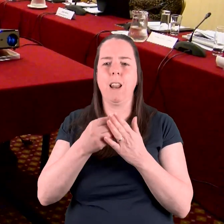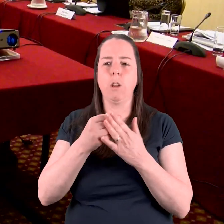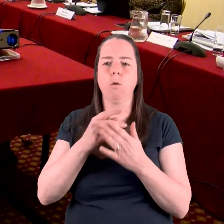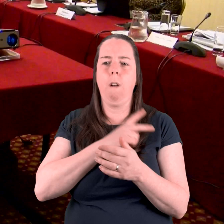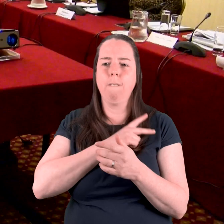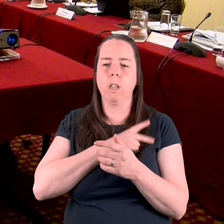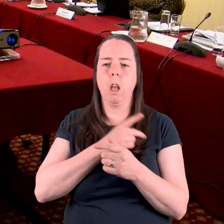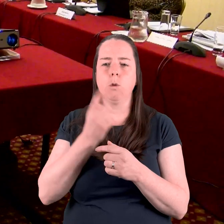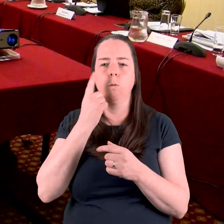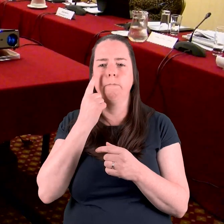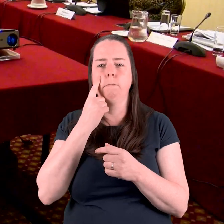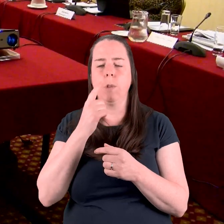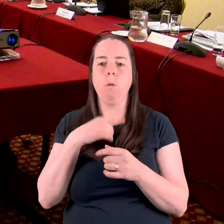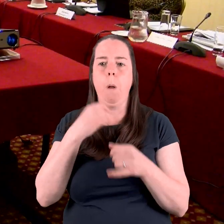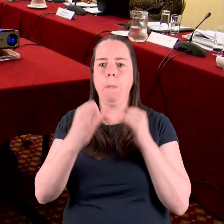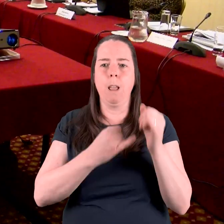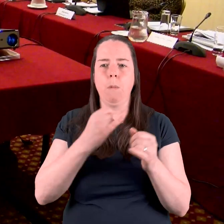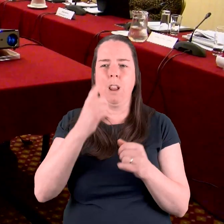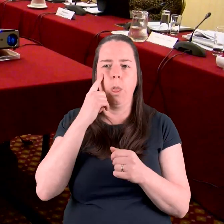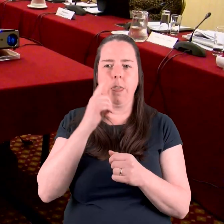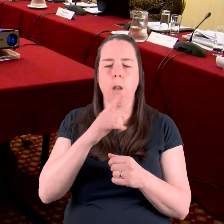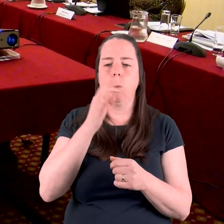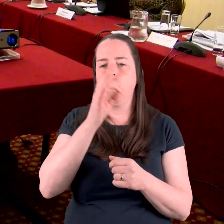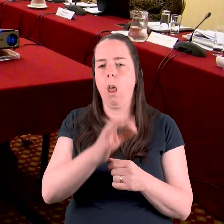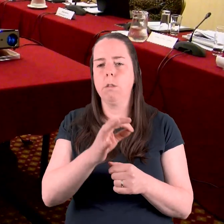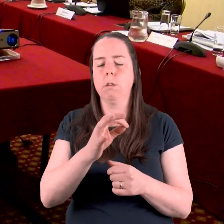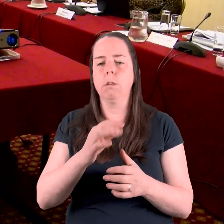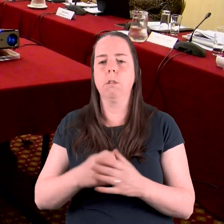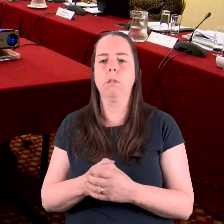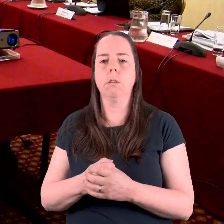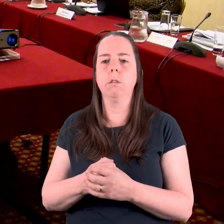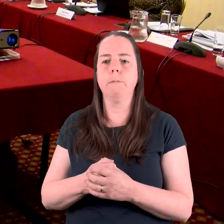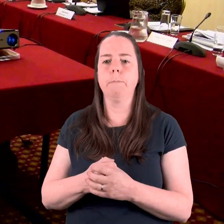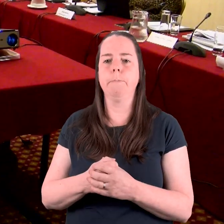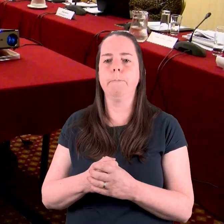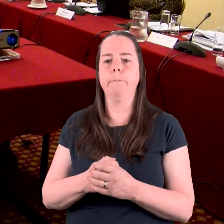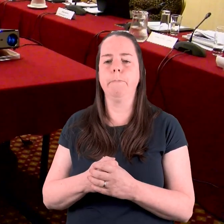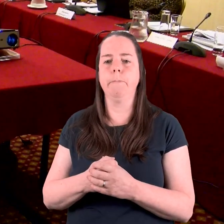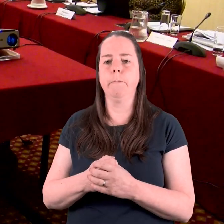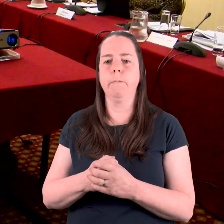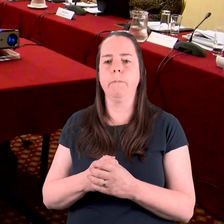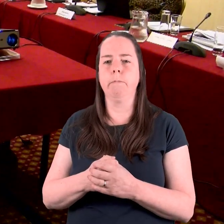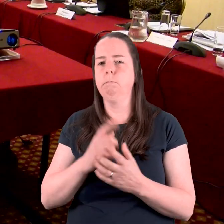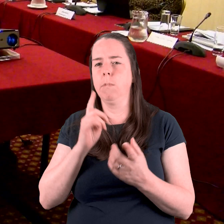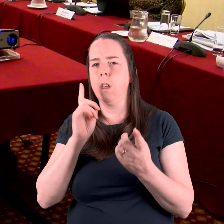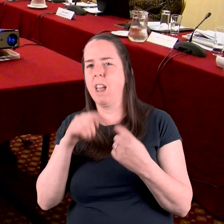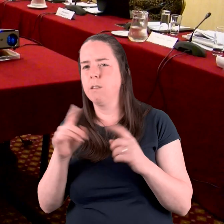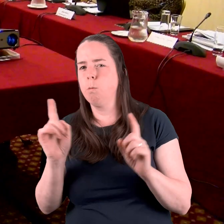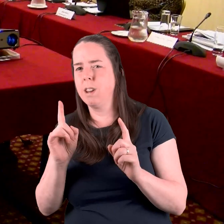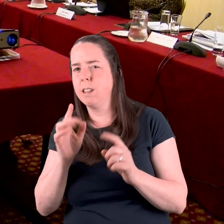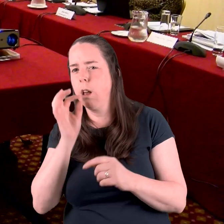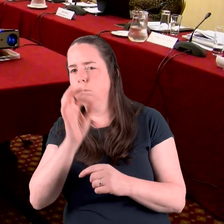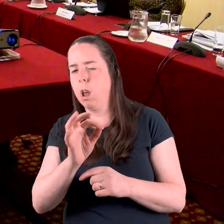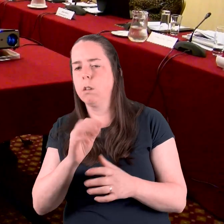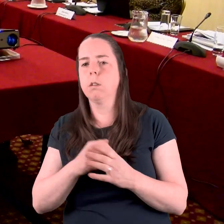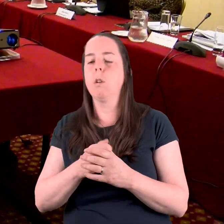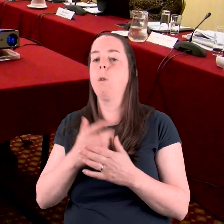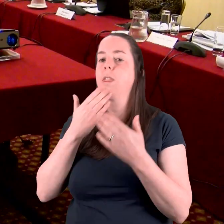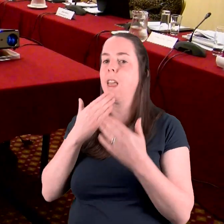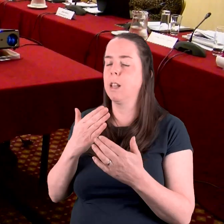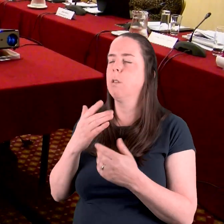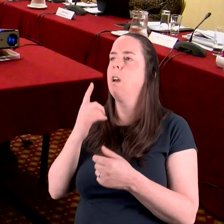I'm going to come to the Chief Financial Officer to see what but, we can't blame her, I don't think, but we'll ask her what the answer